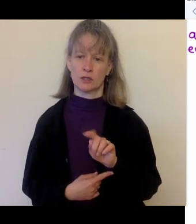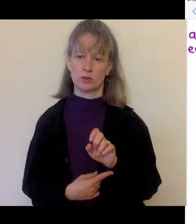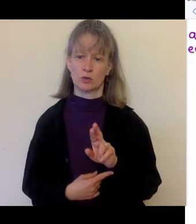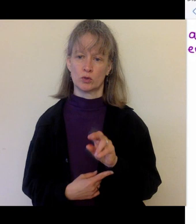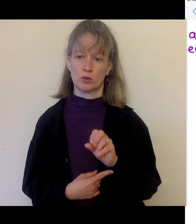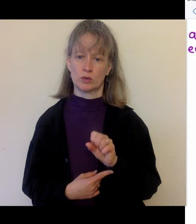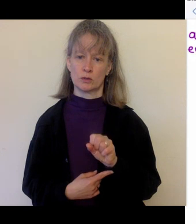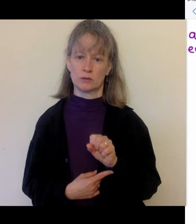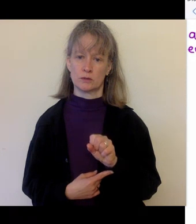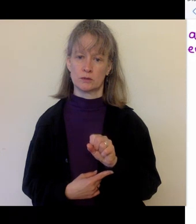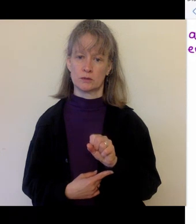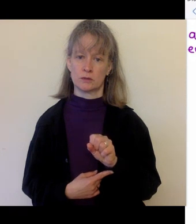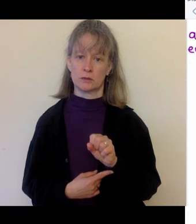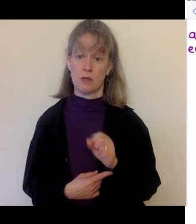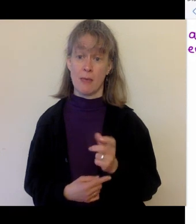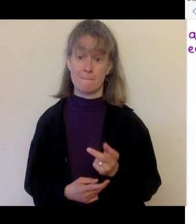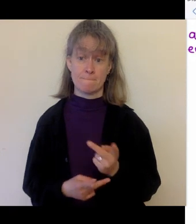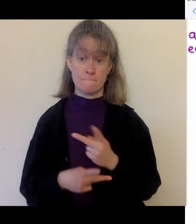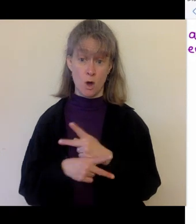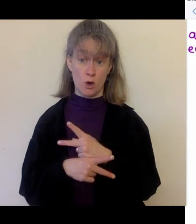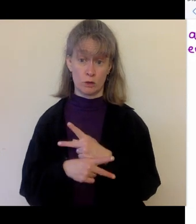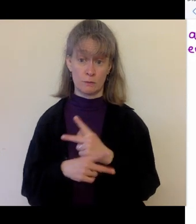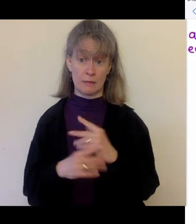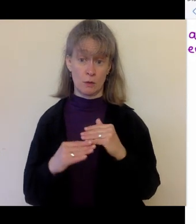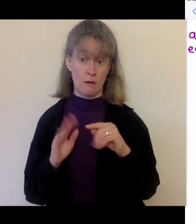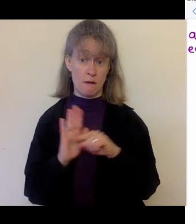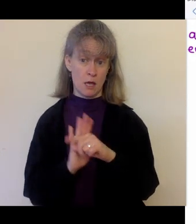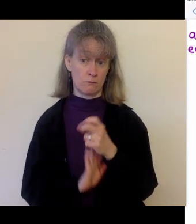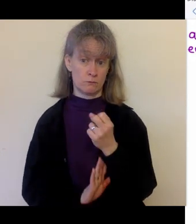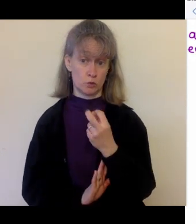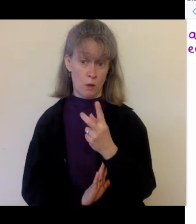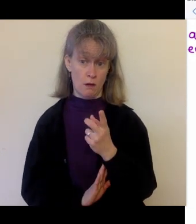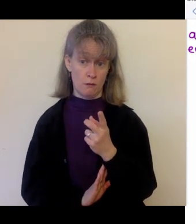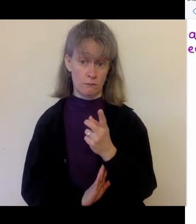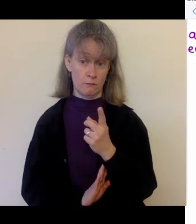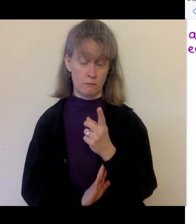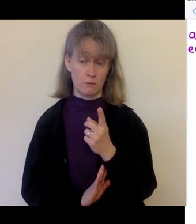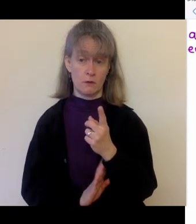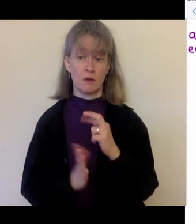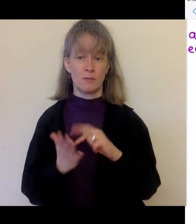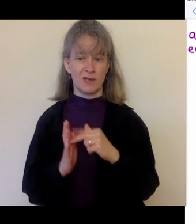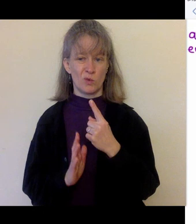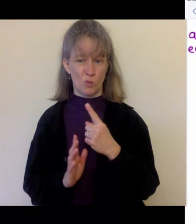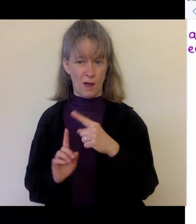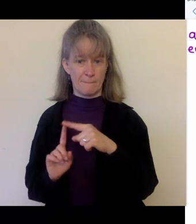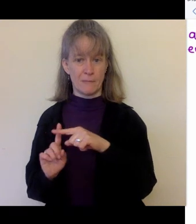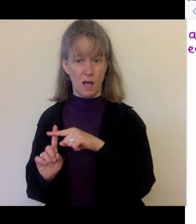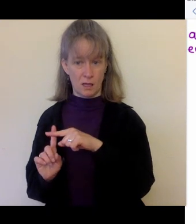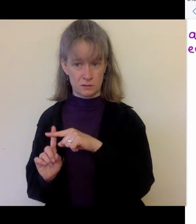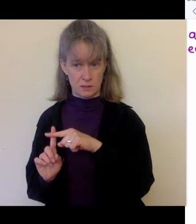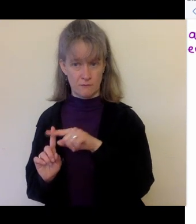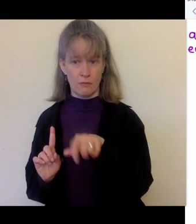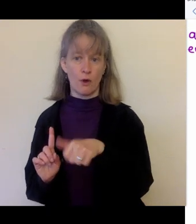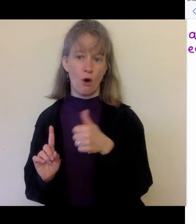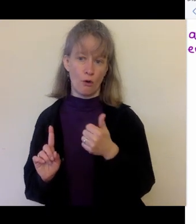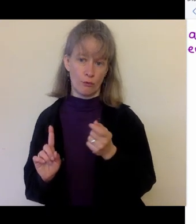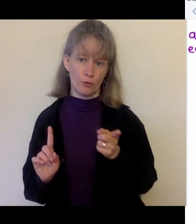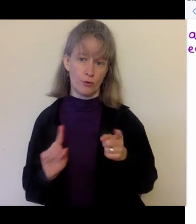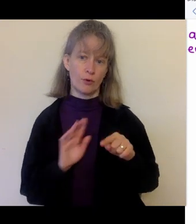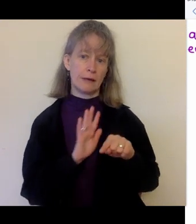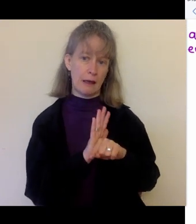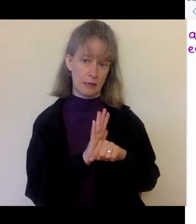They multiply to negative 12, so we know one needs to be positive and one will need to